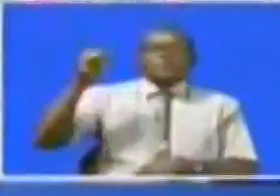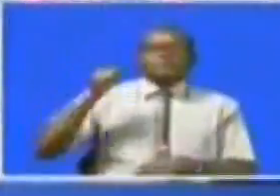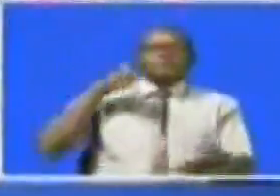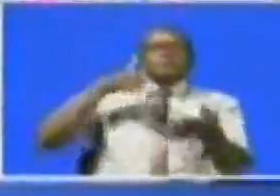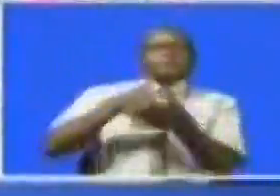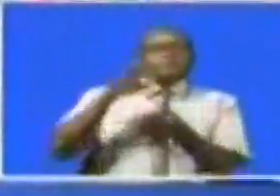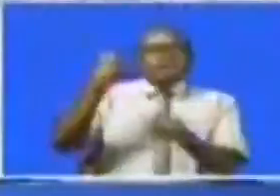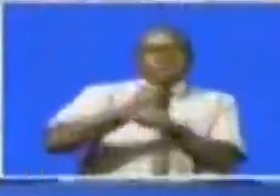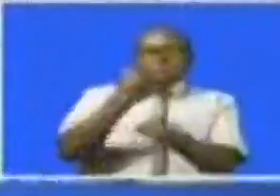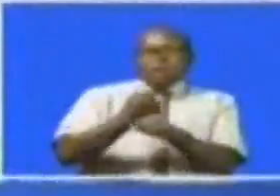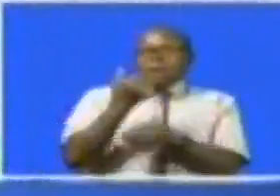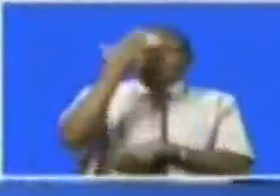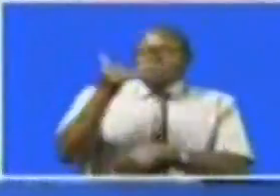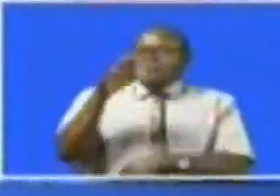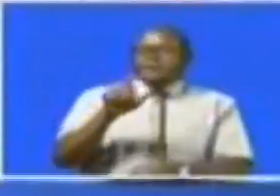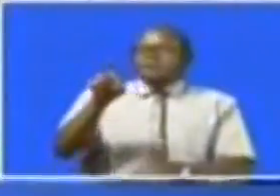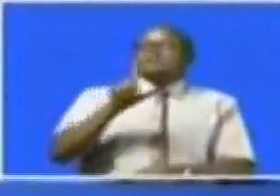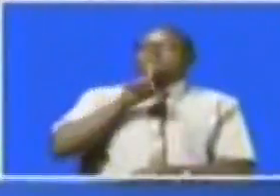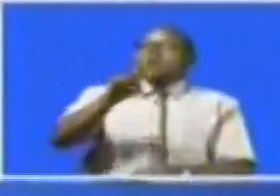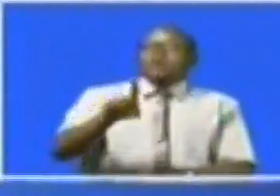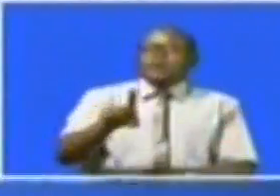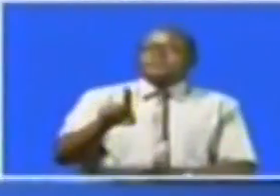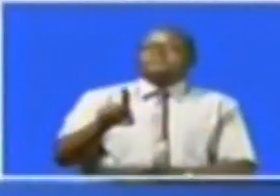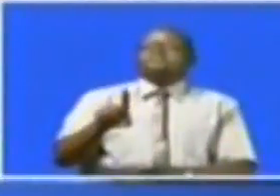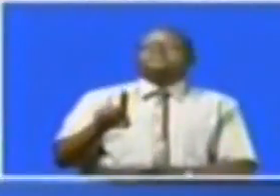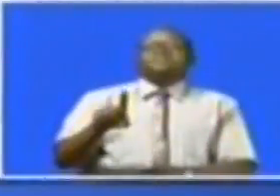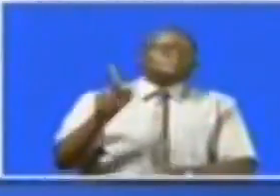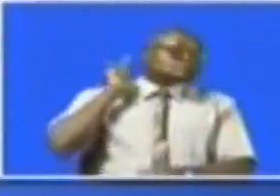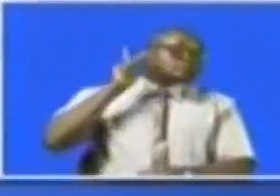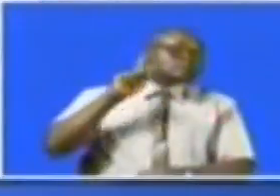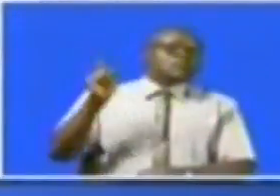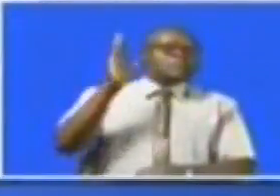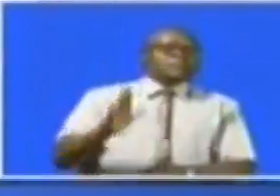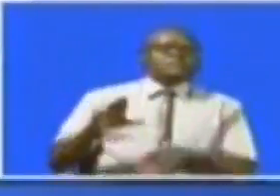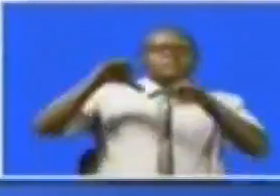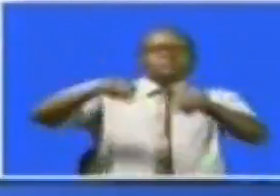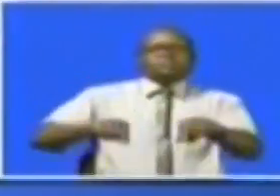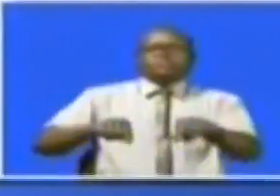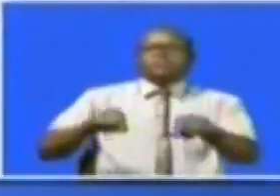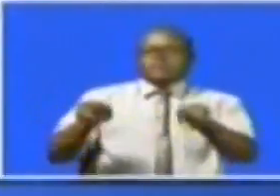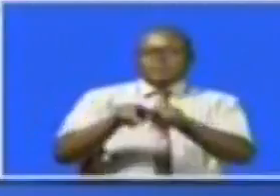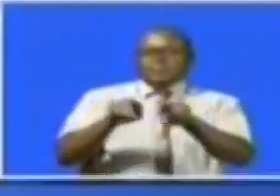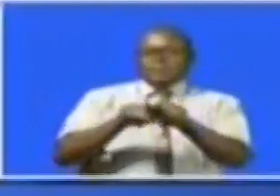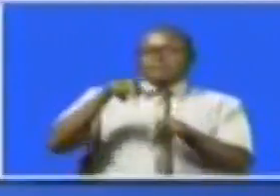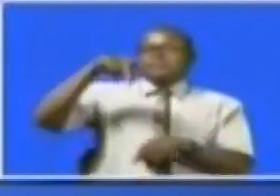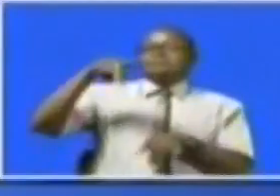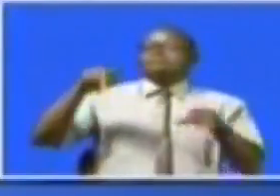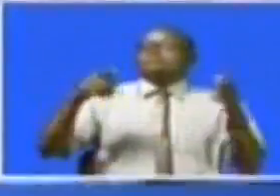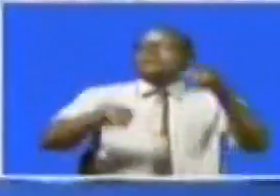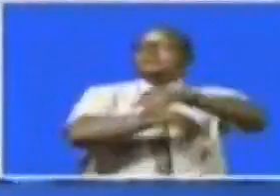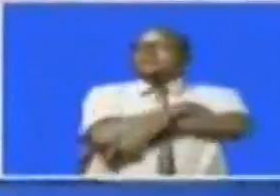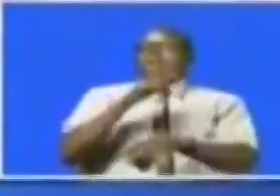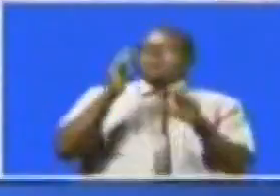legacy. This explains the recent executive order that saw Interior Cabinet Secretary Dr. Fred Matiang'i assume the role of chief minister, supervising his